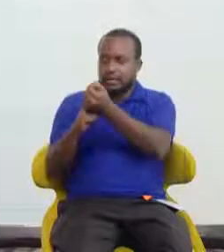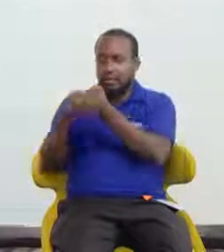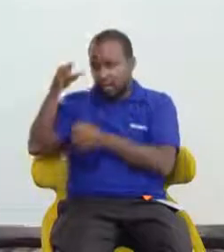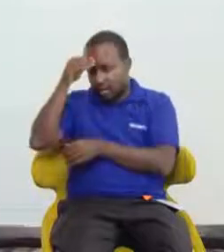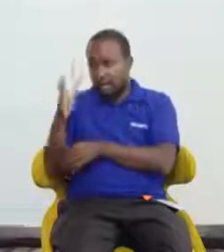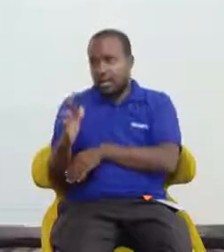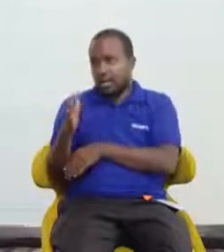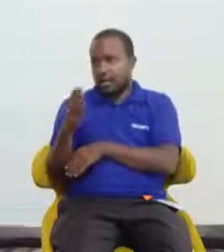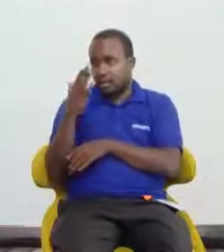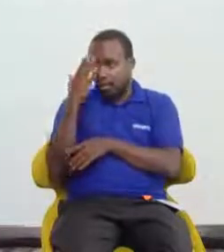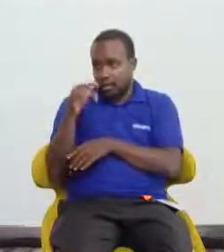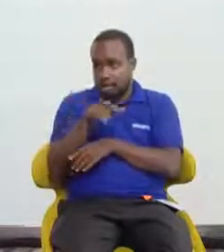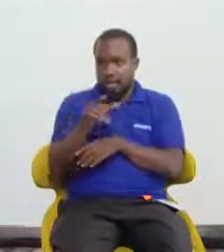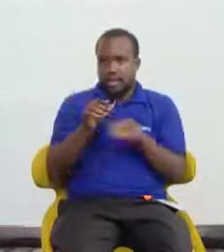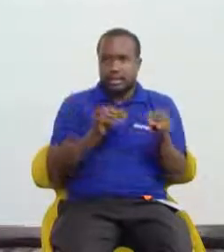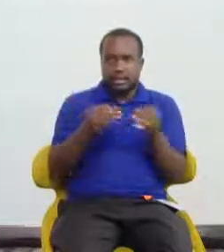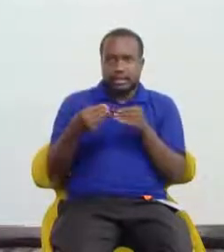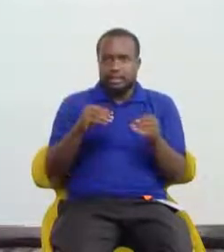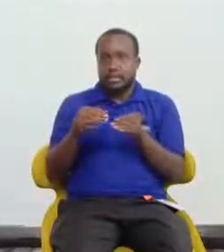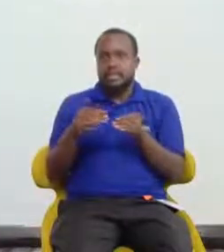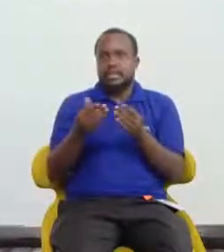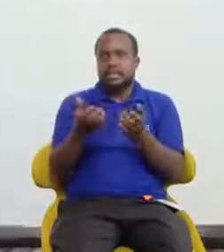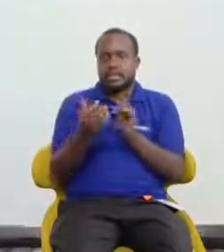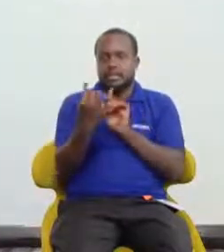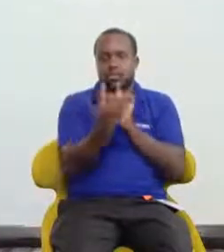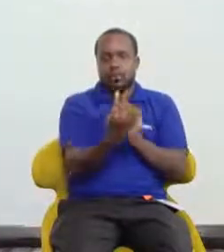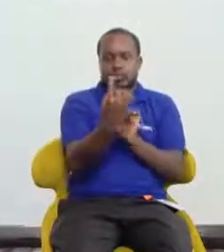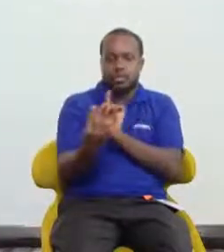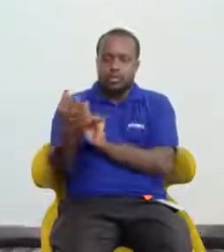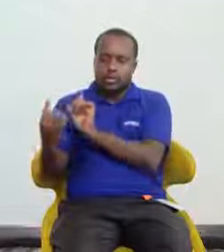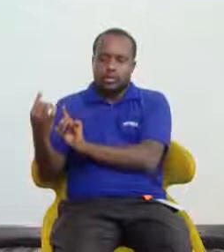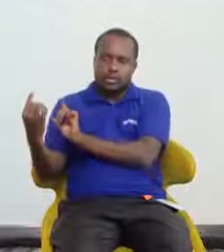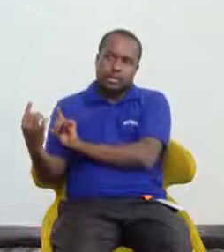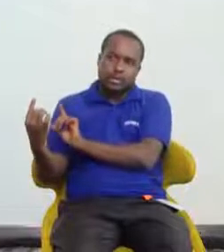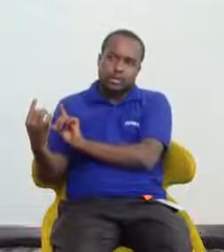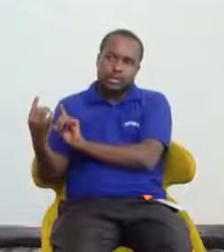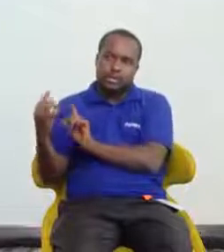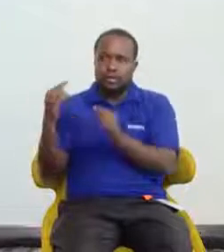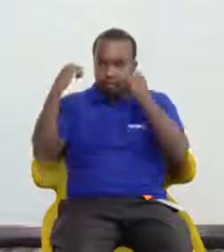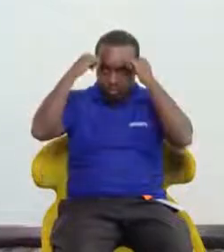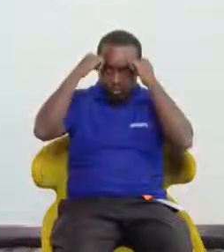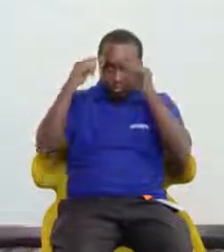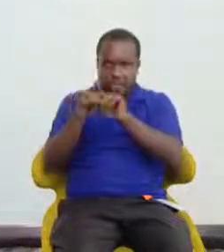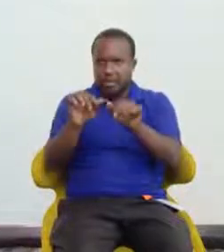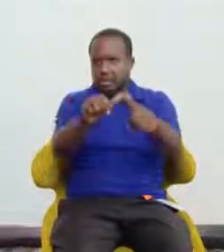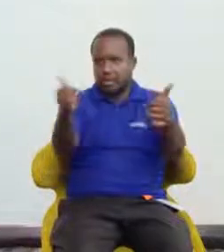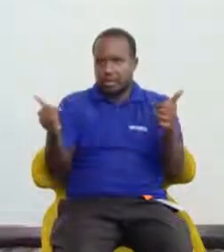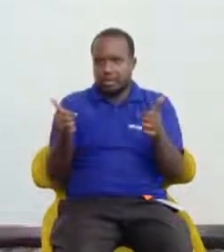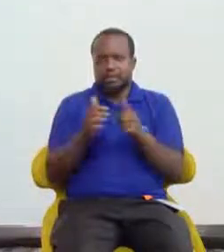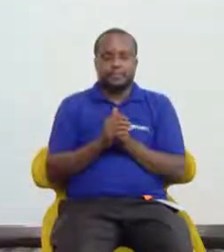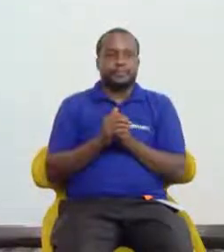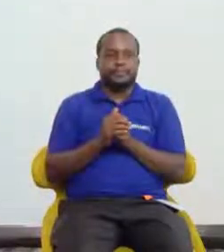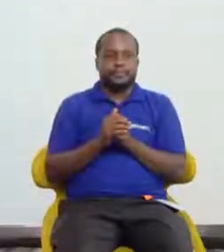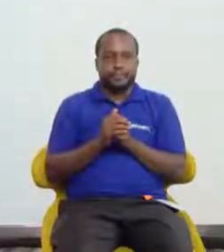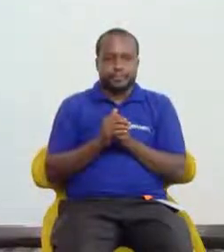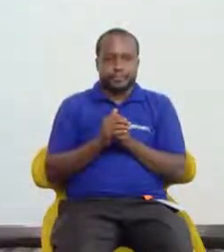because such disabilities demand one-on-one support for you to access education like any other person.